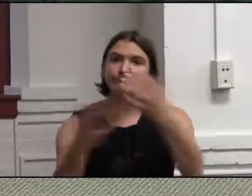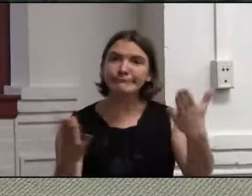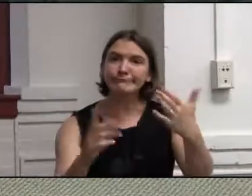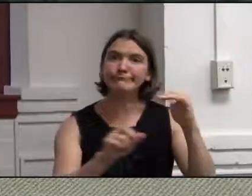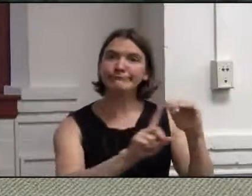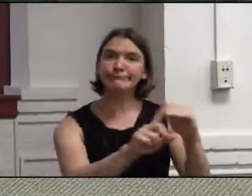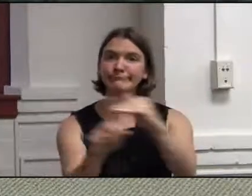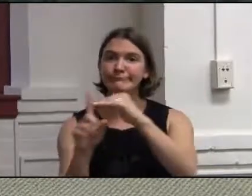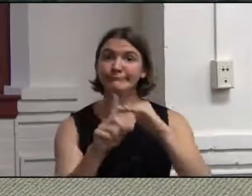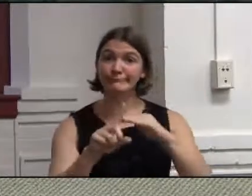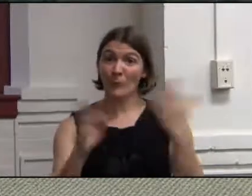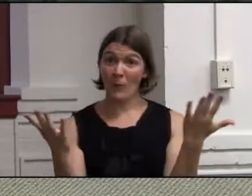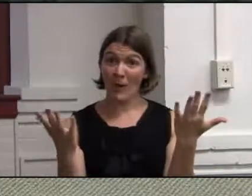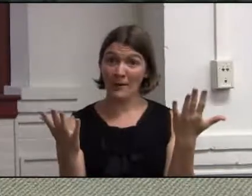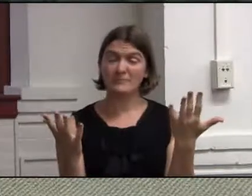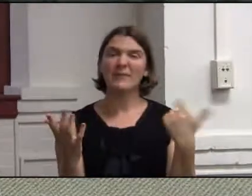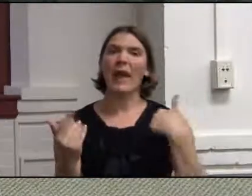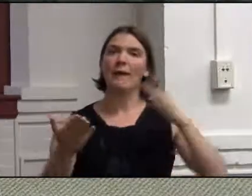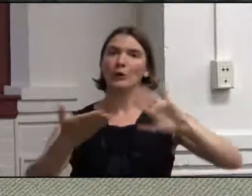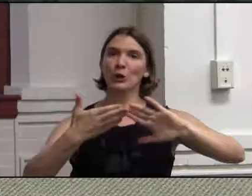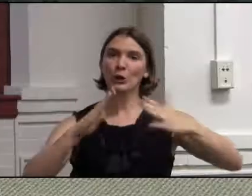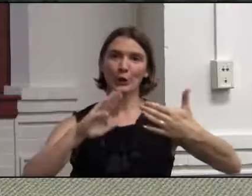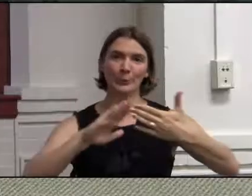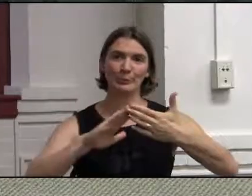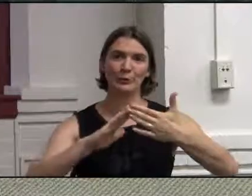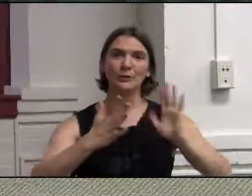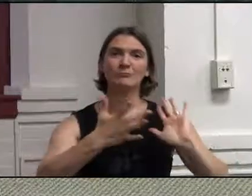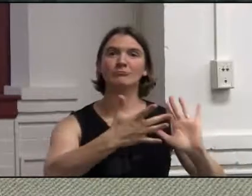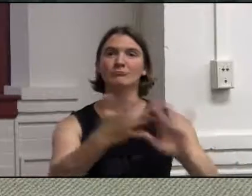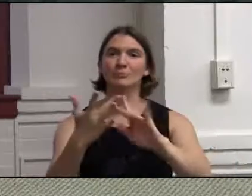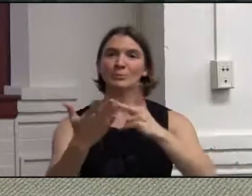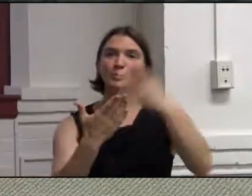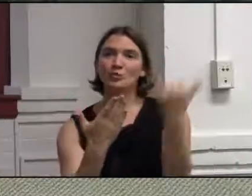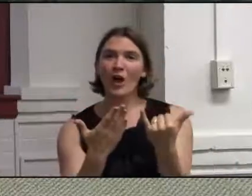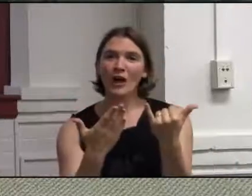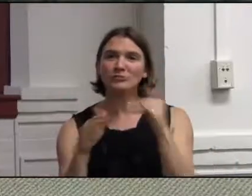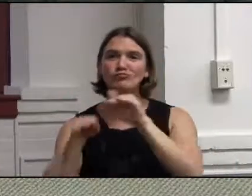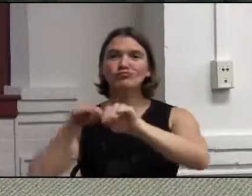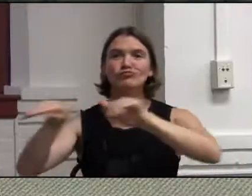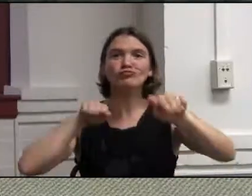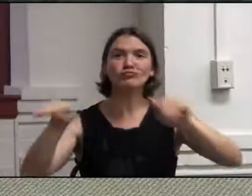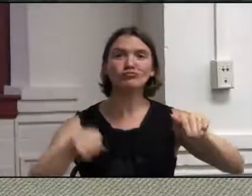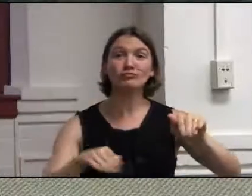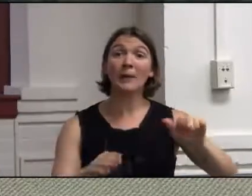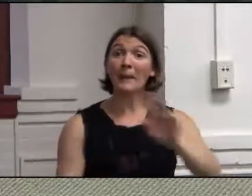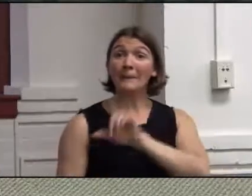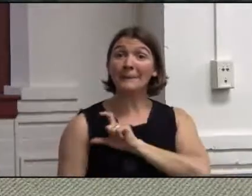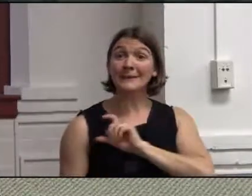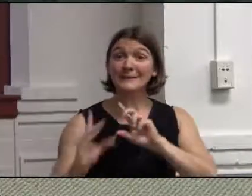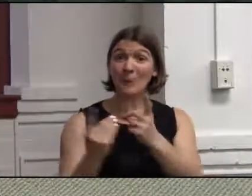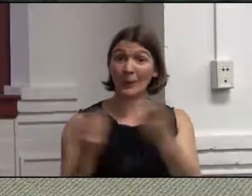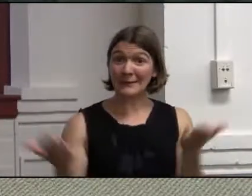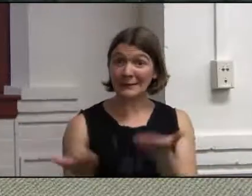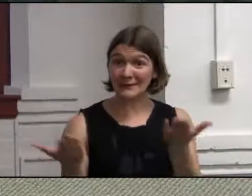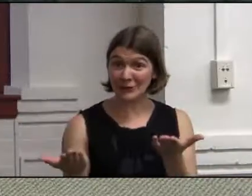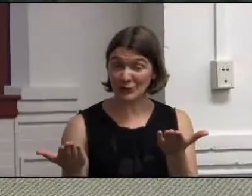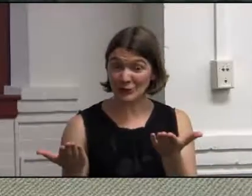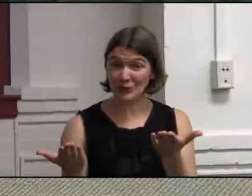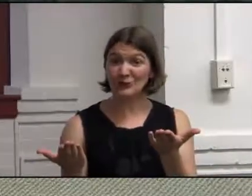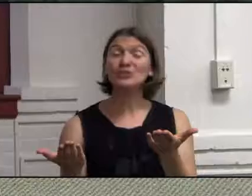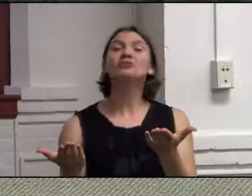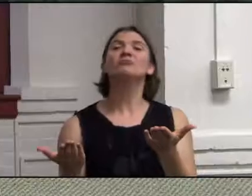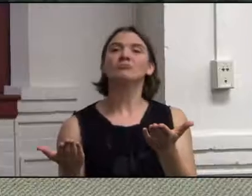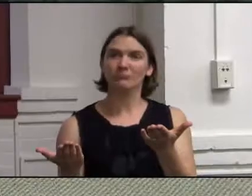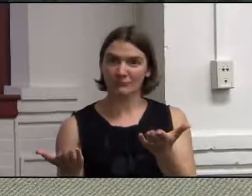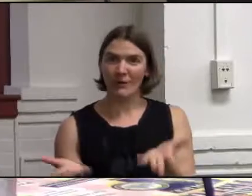the public about a community outreach project where the Brattleboro Police Department,